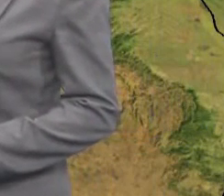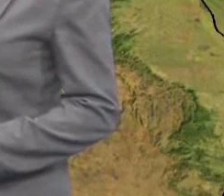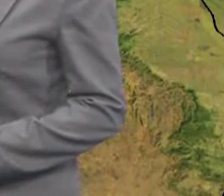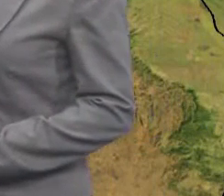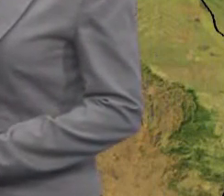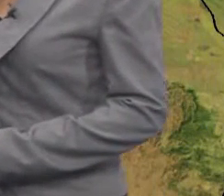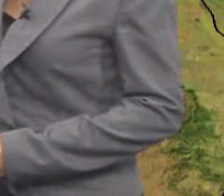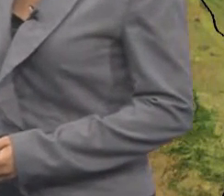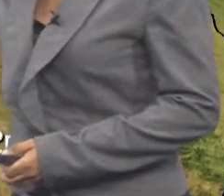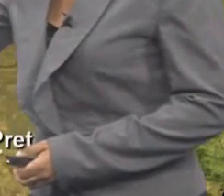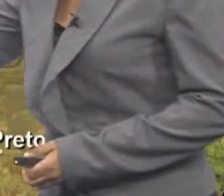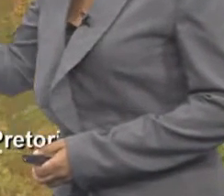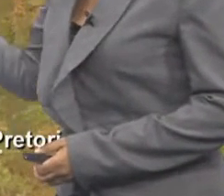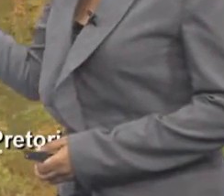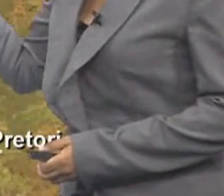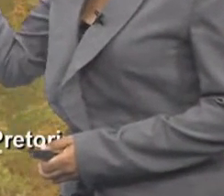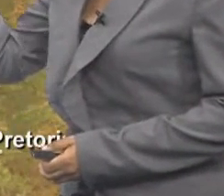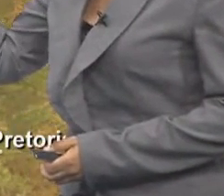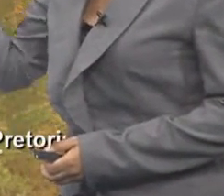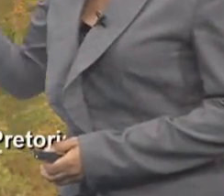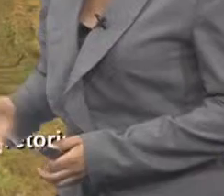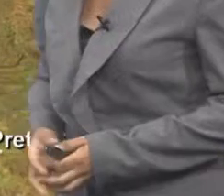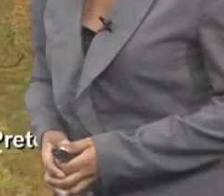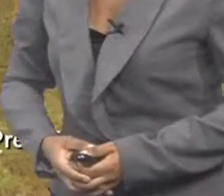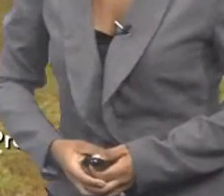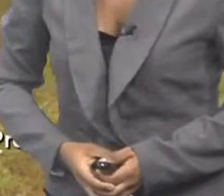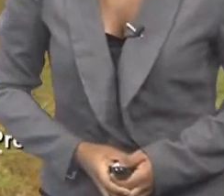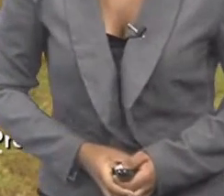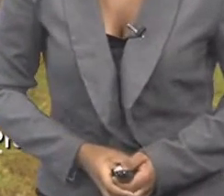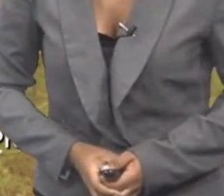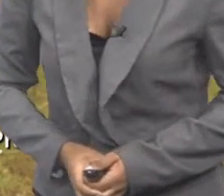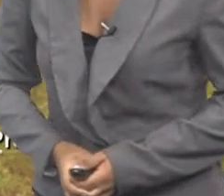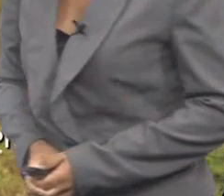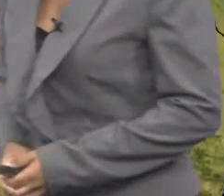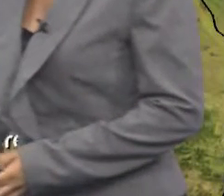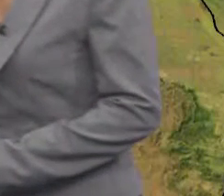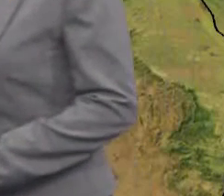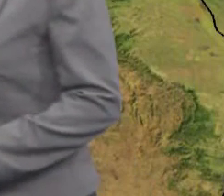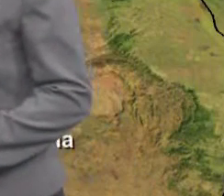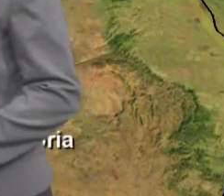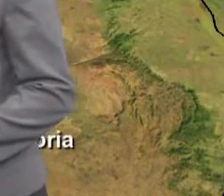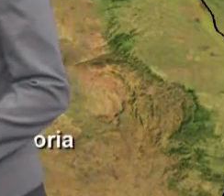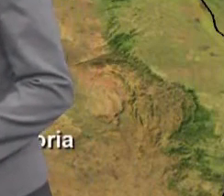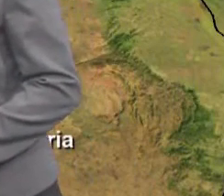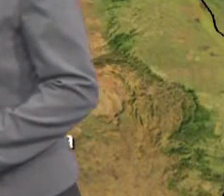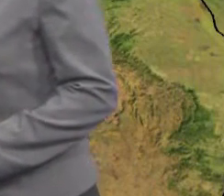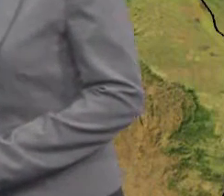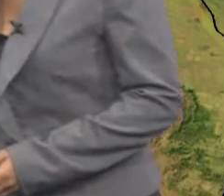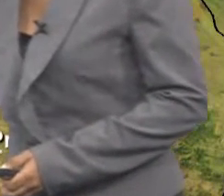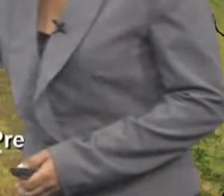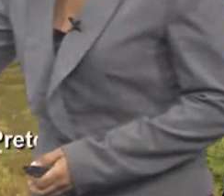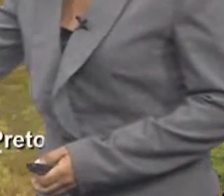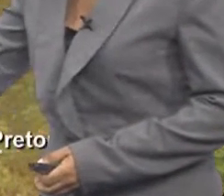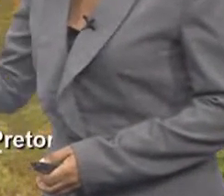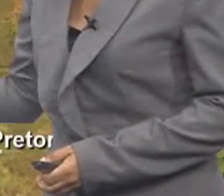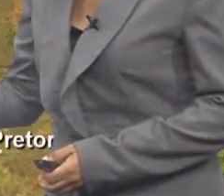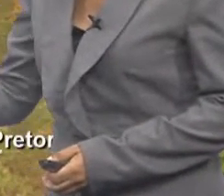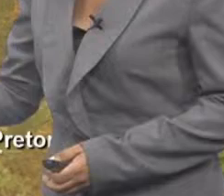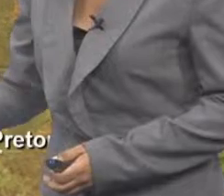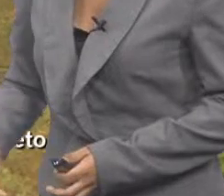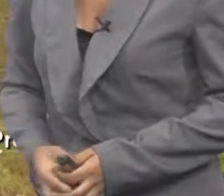Khansi, Ngamiland, Chobe, Central and Northeast. Over Kalahari, Southern